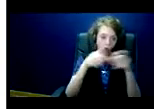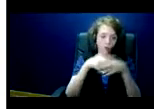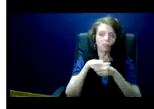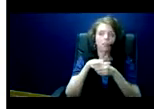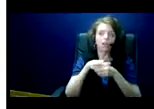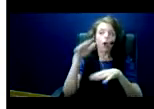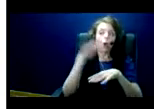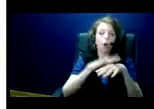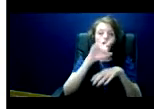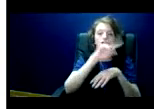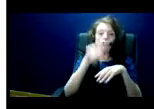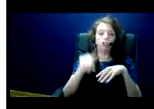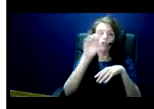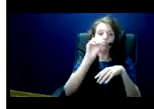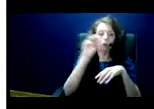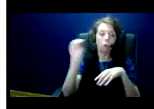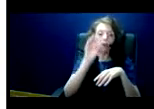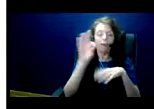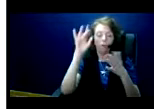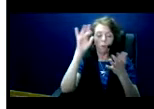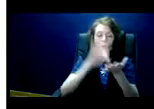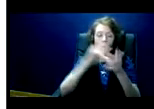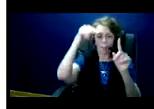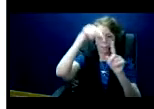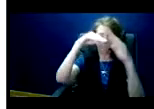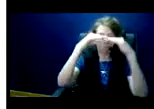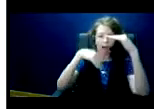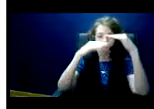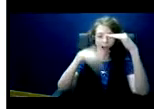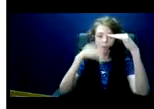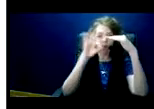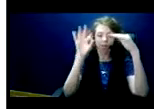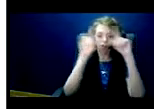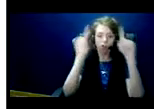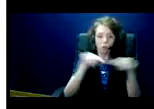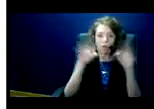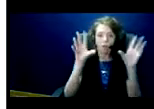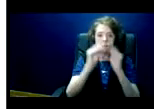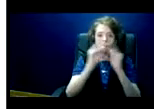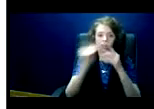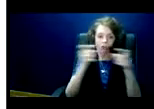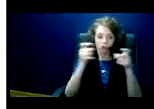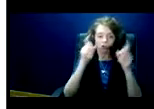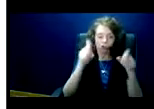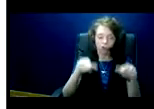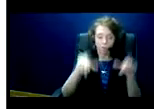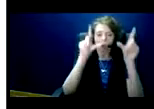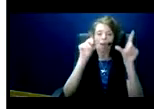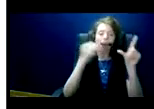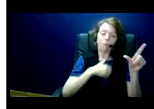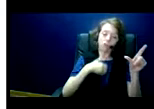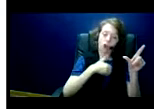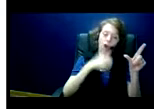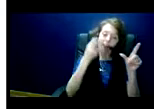on the Zoom platform. If you point and hover your cursor at the bottom of your screen, your meeting controls should pop out. And I apologize, it's a little